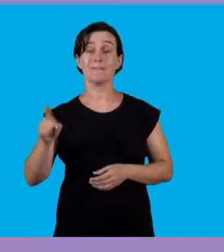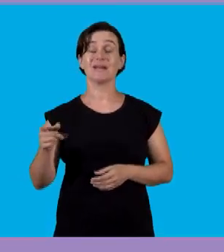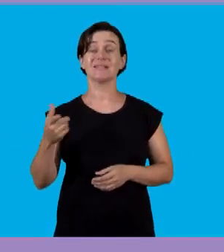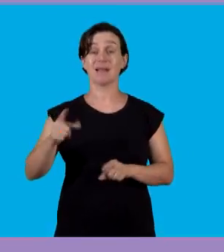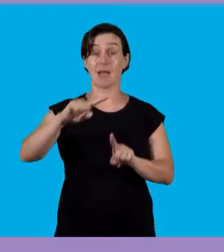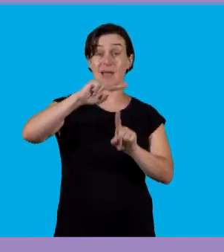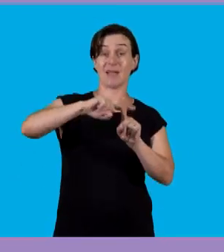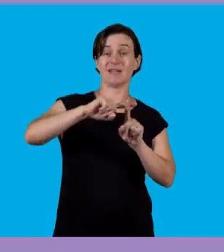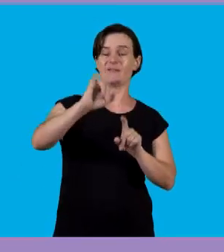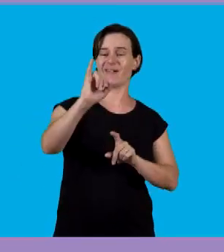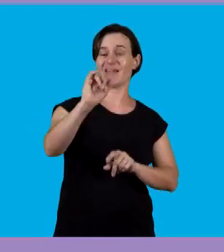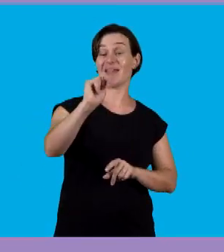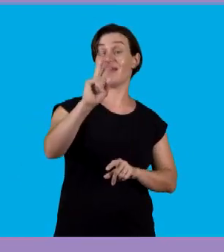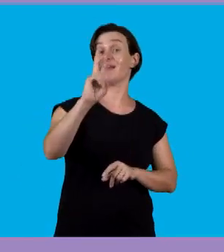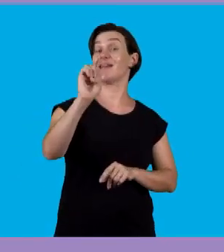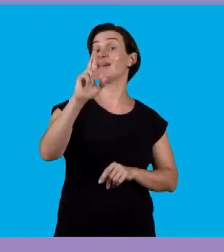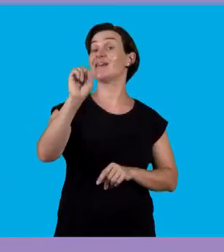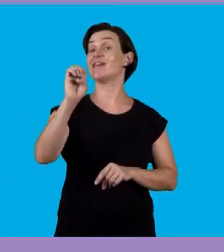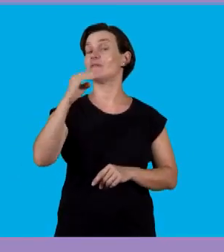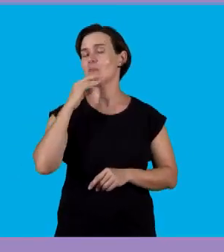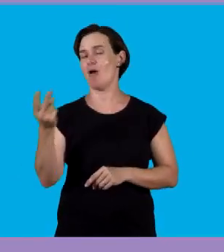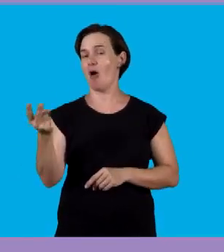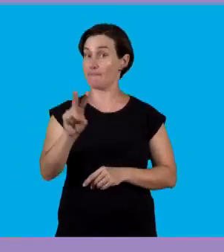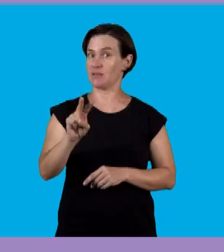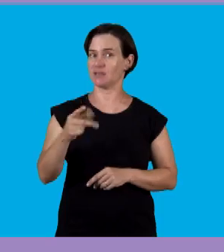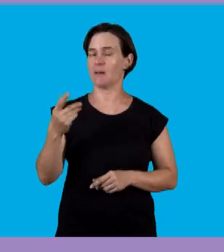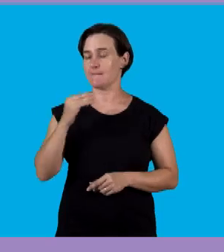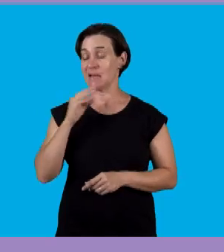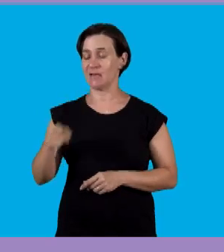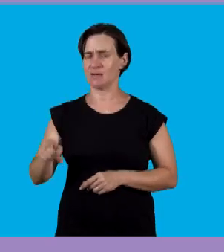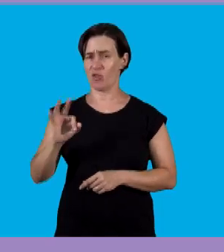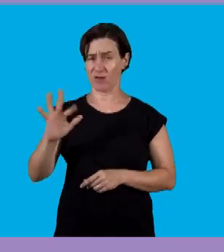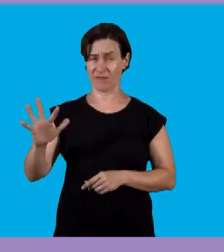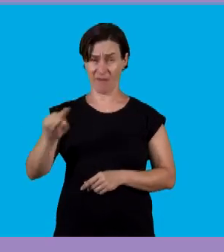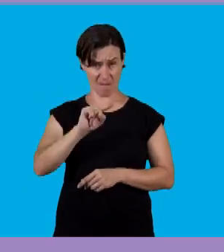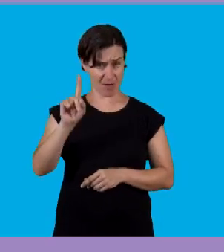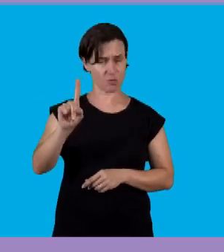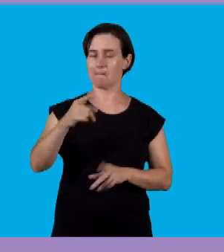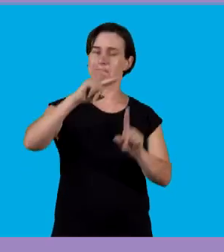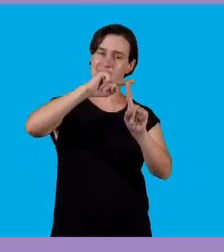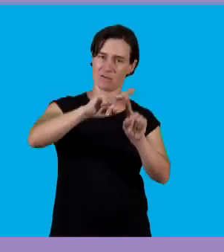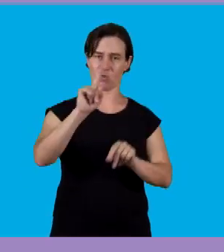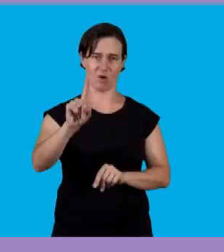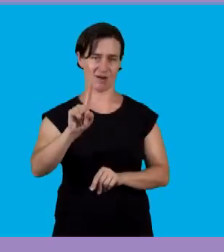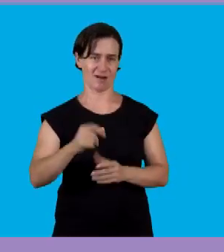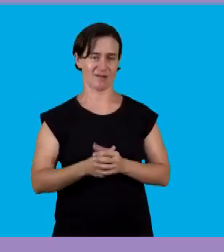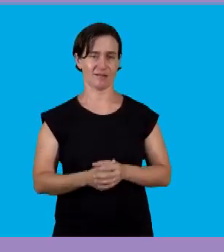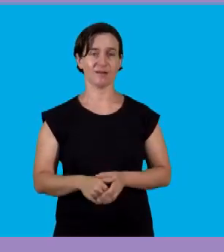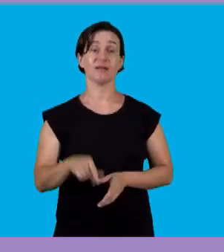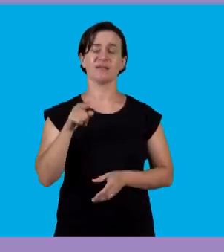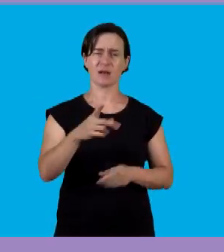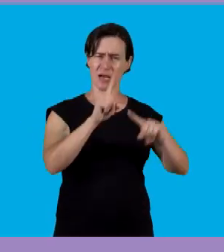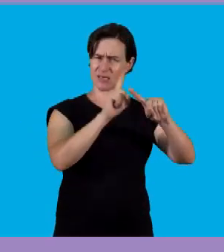the additive inverse, so the additive inverse of -1 is a +1. And again, the